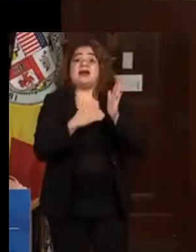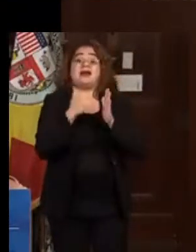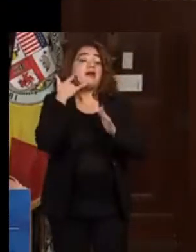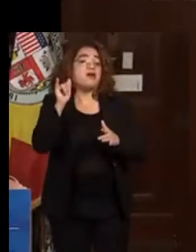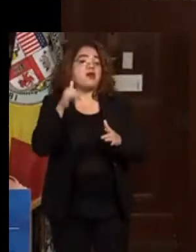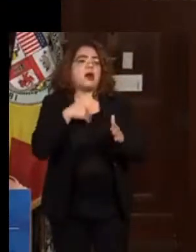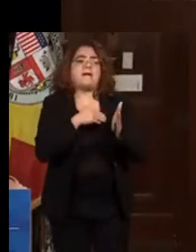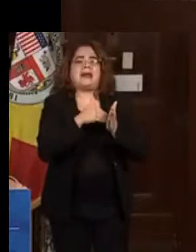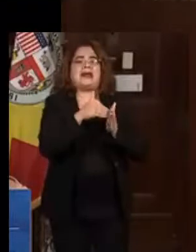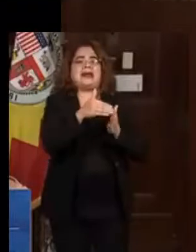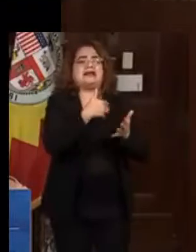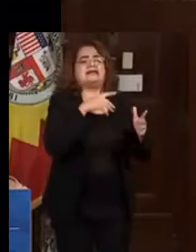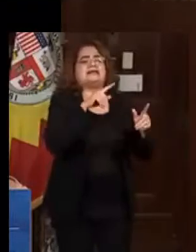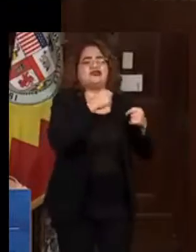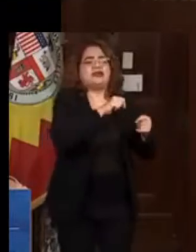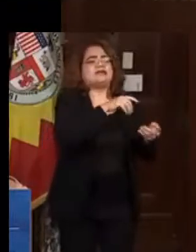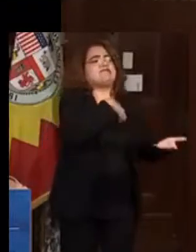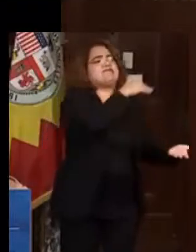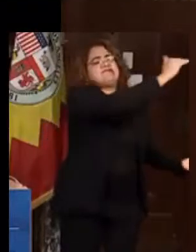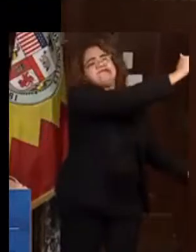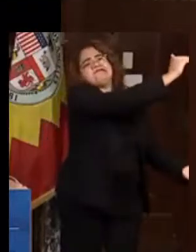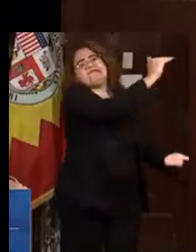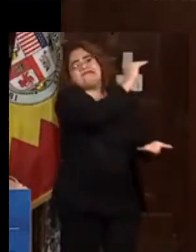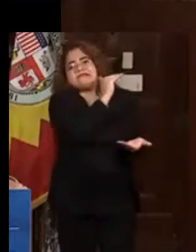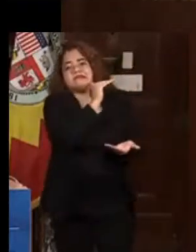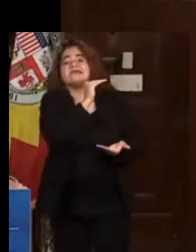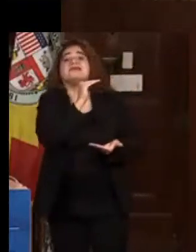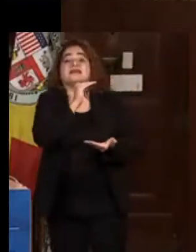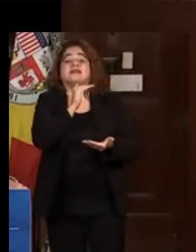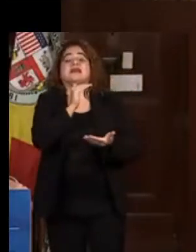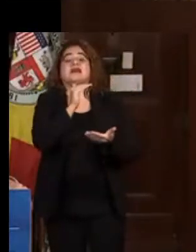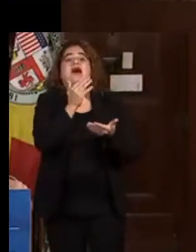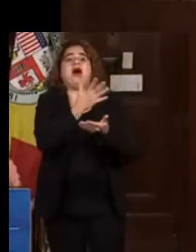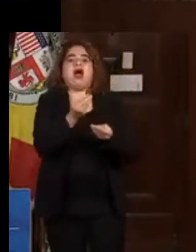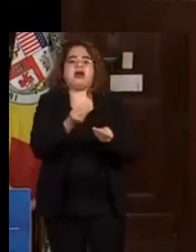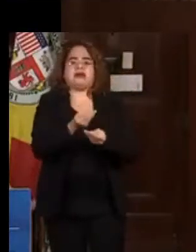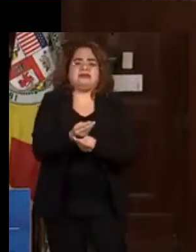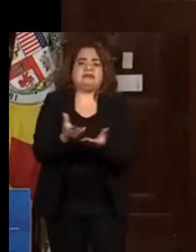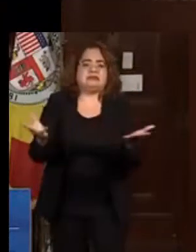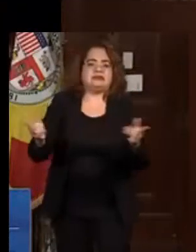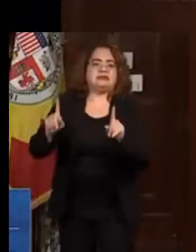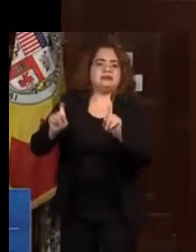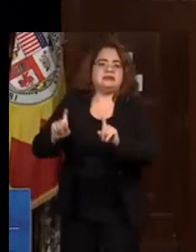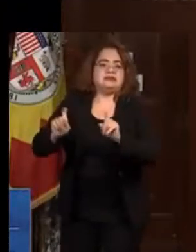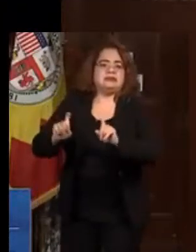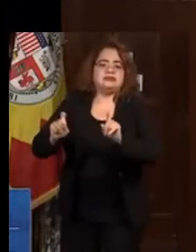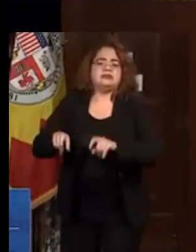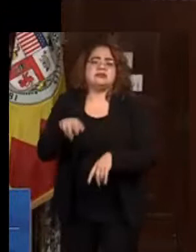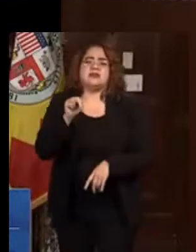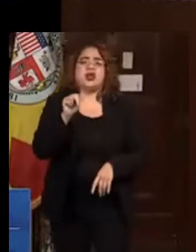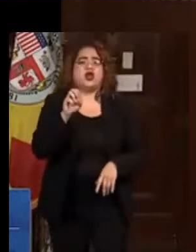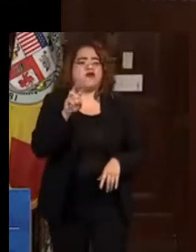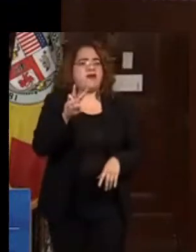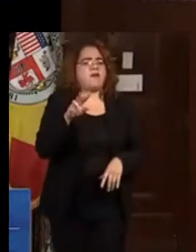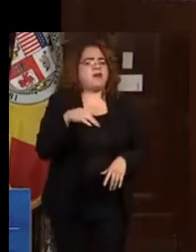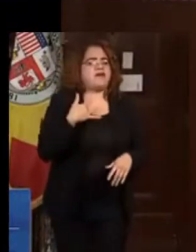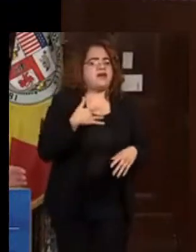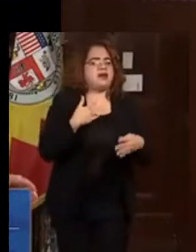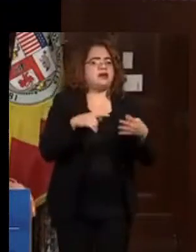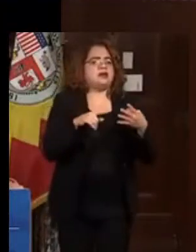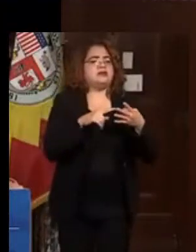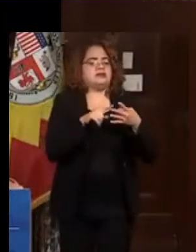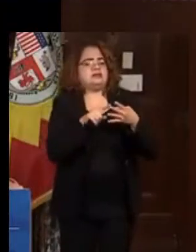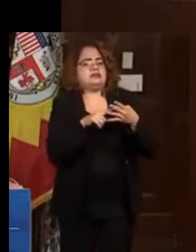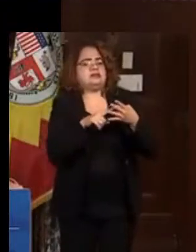to try to see if we can distribute those in coming months. It wouldn't be, in November, but I think by the beginning